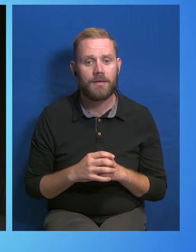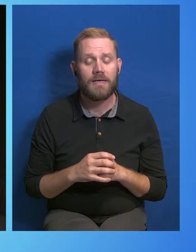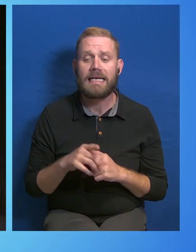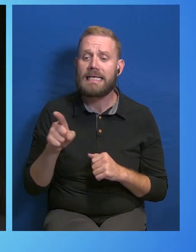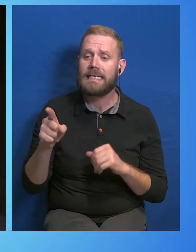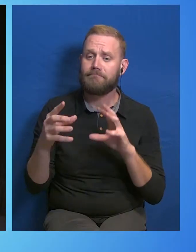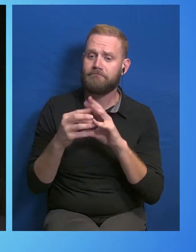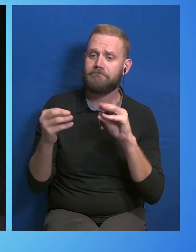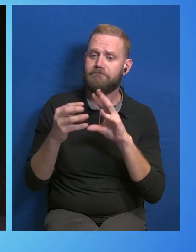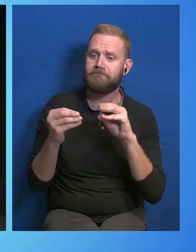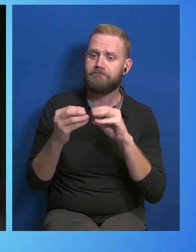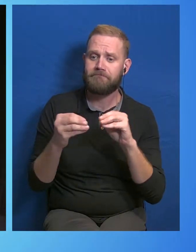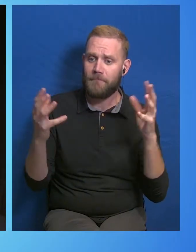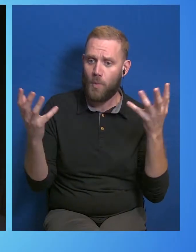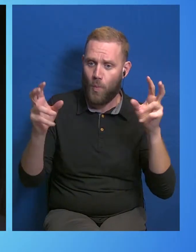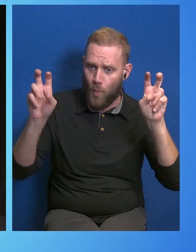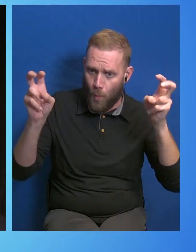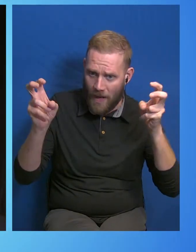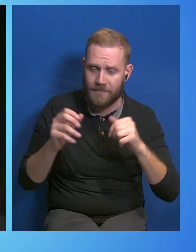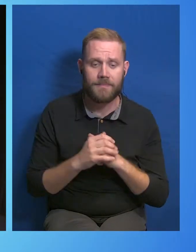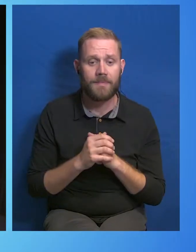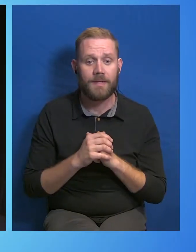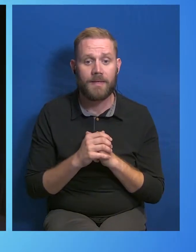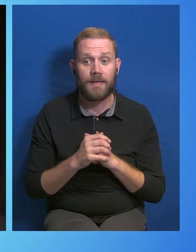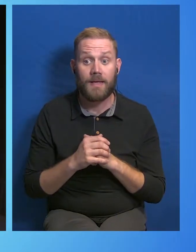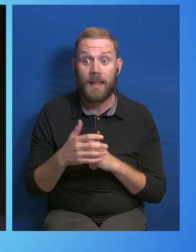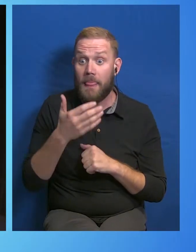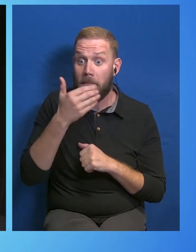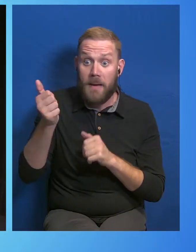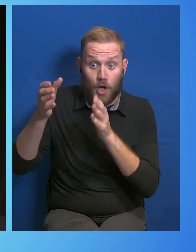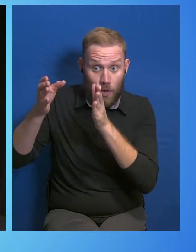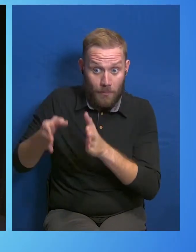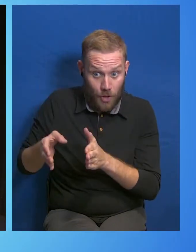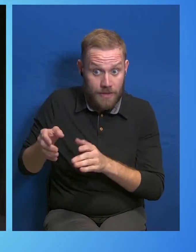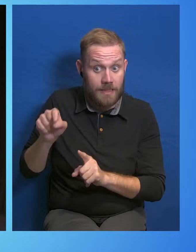He said that the better person,